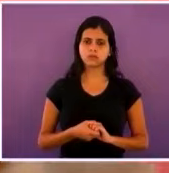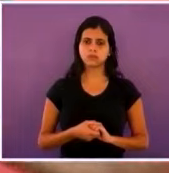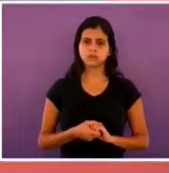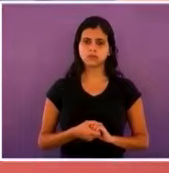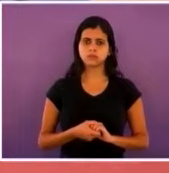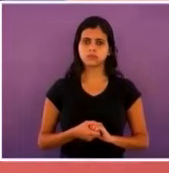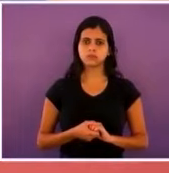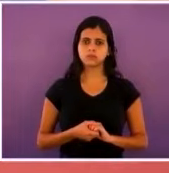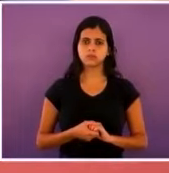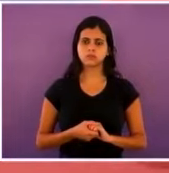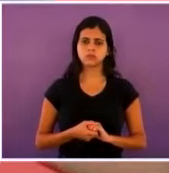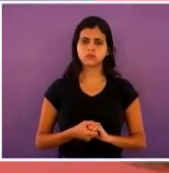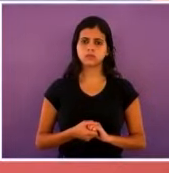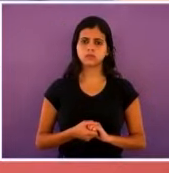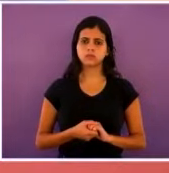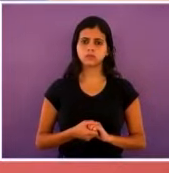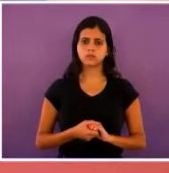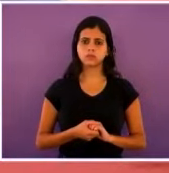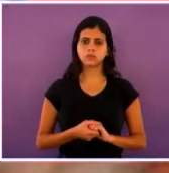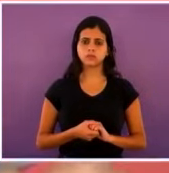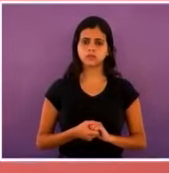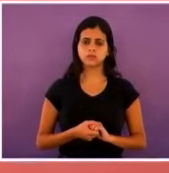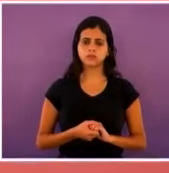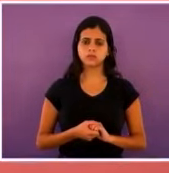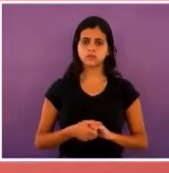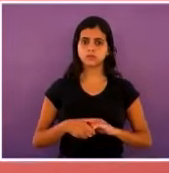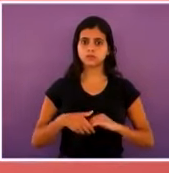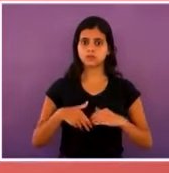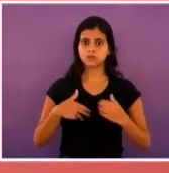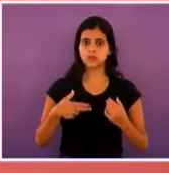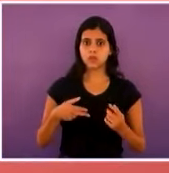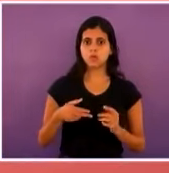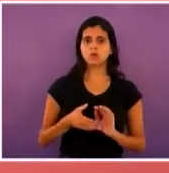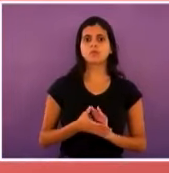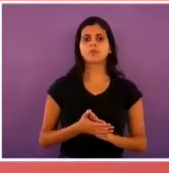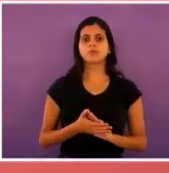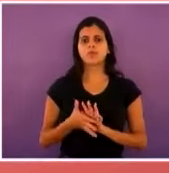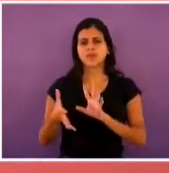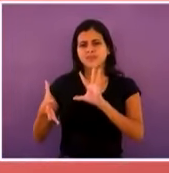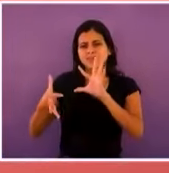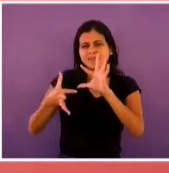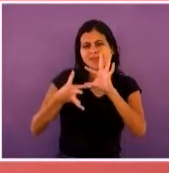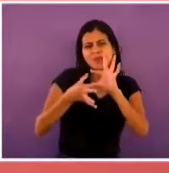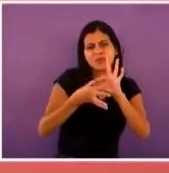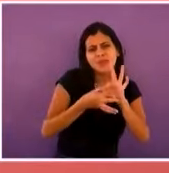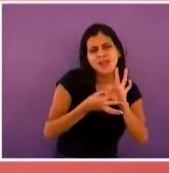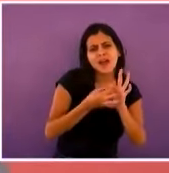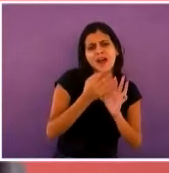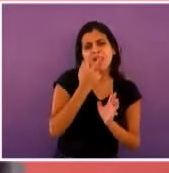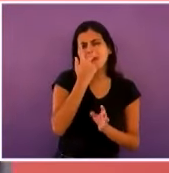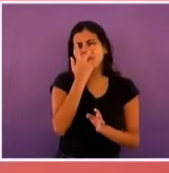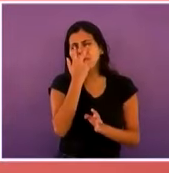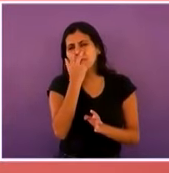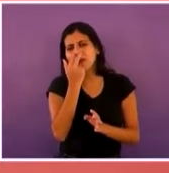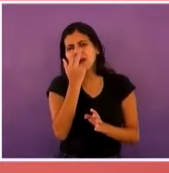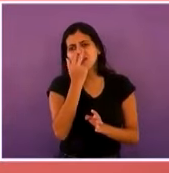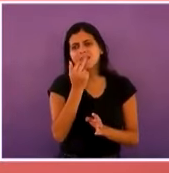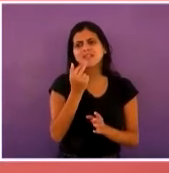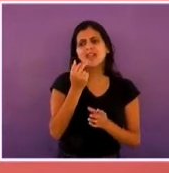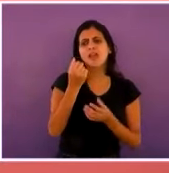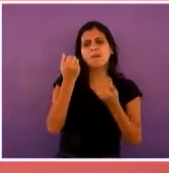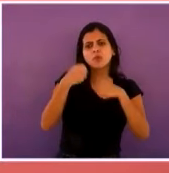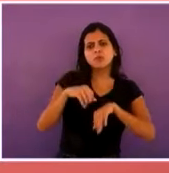St. Peter's Square was designed. E a visão dessa unidade, ela pode ser bem capturada,